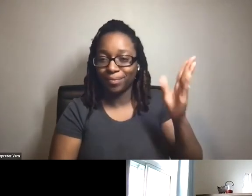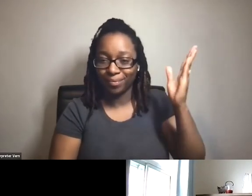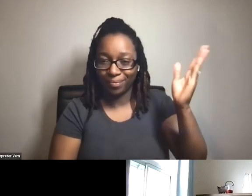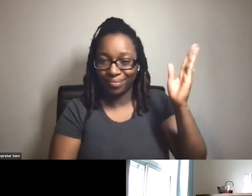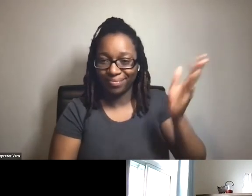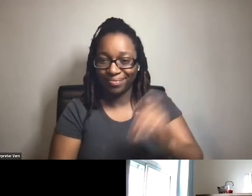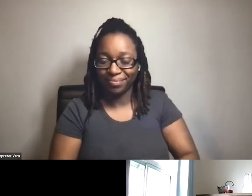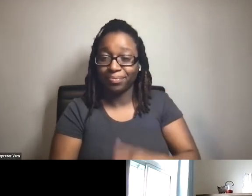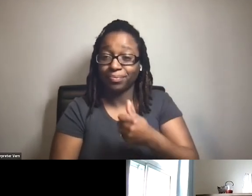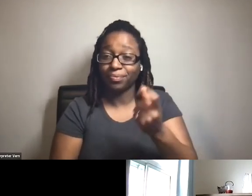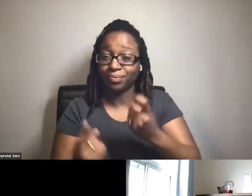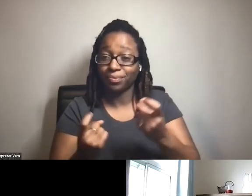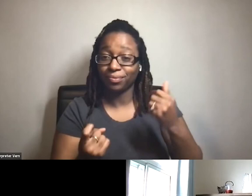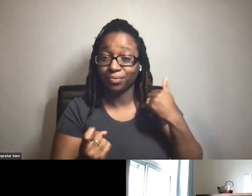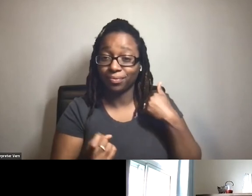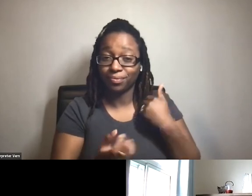questions?